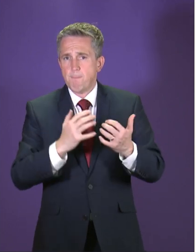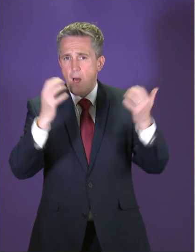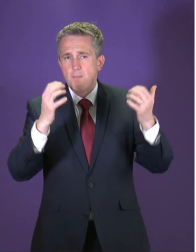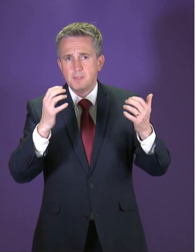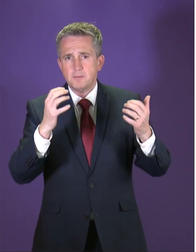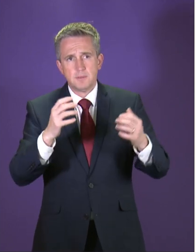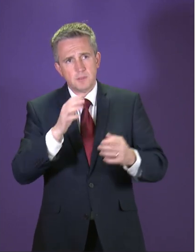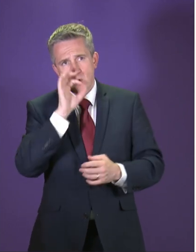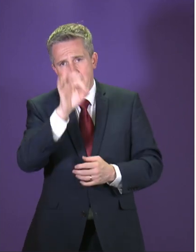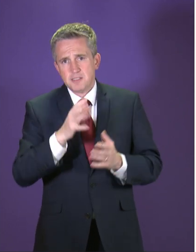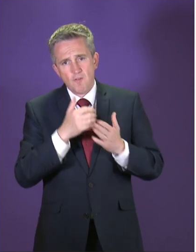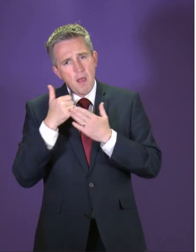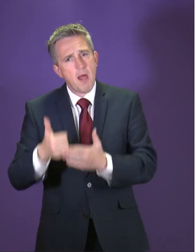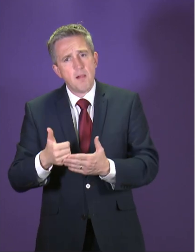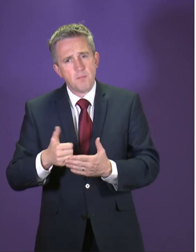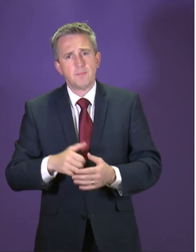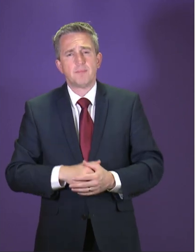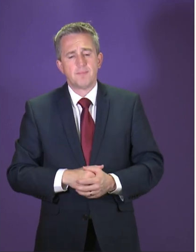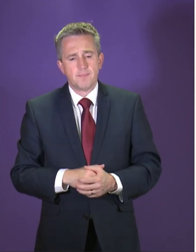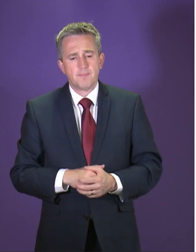them to do something.